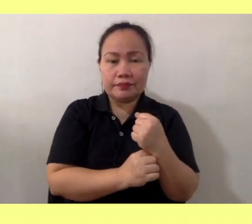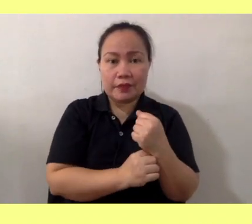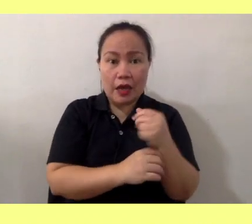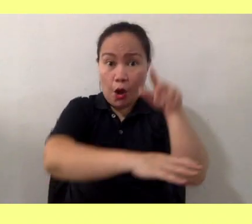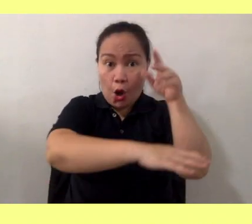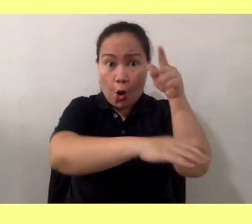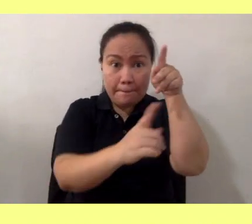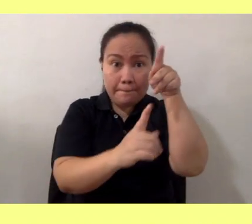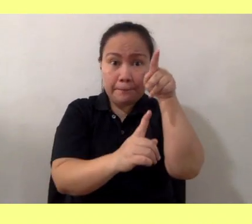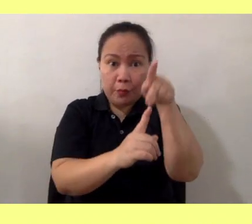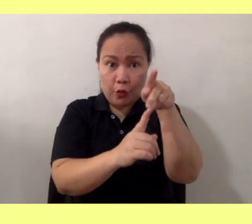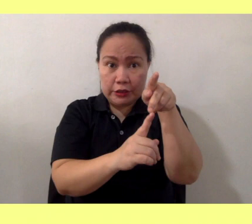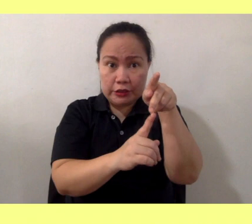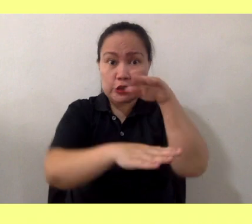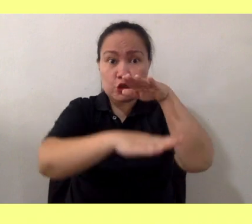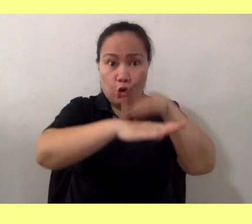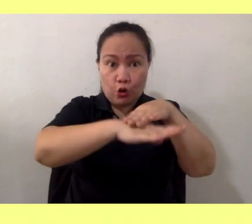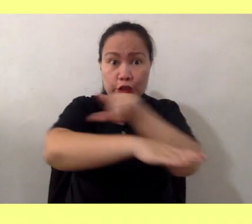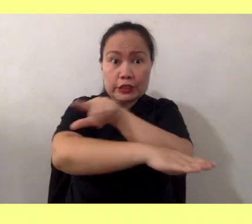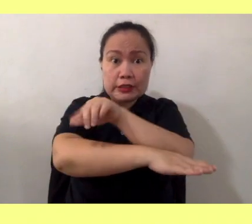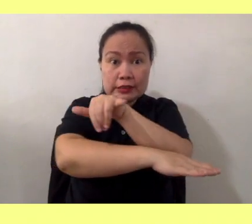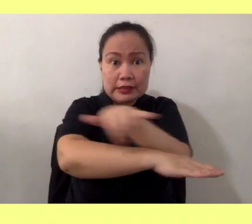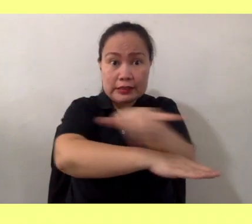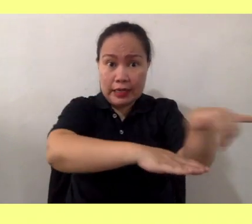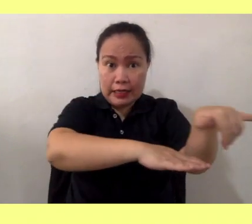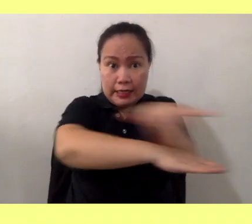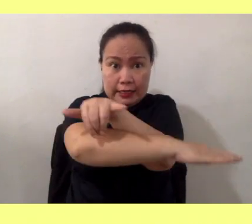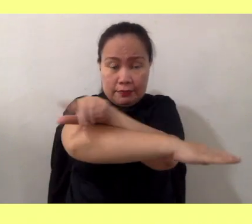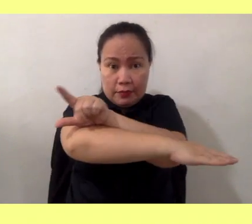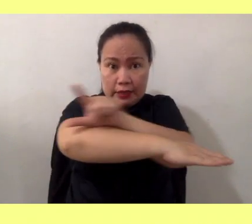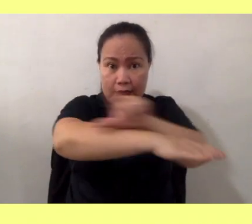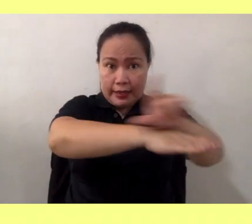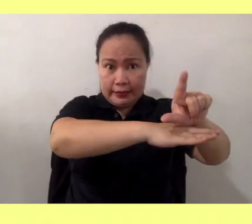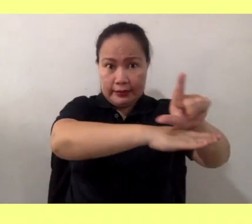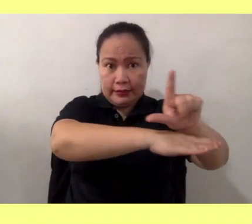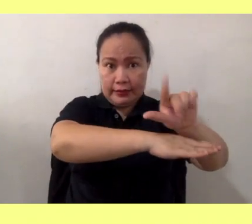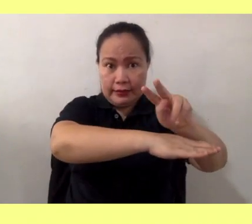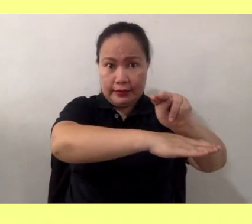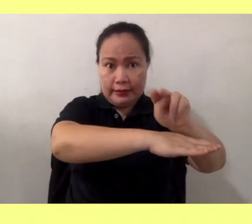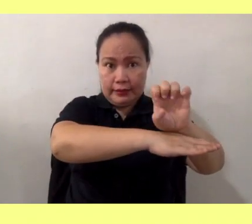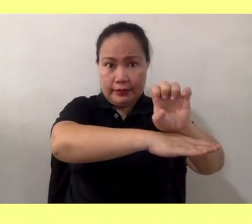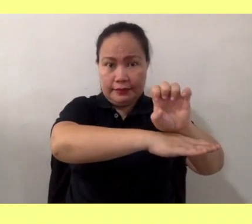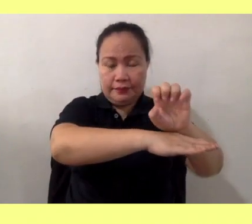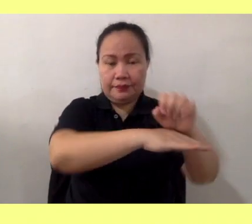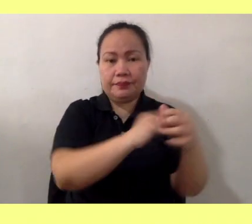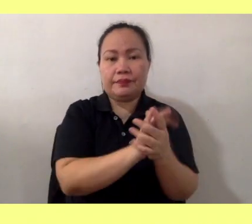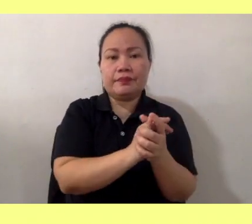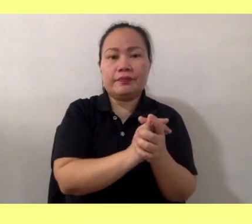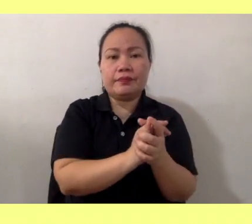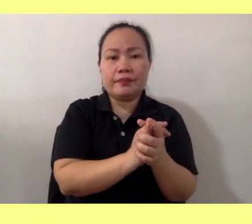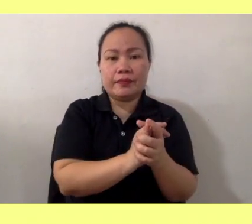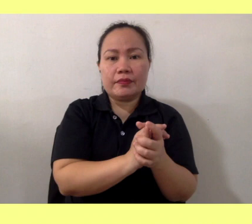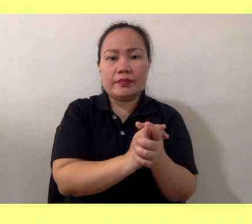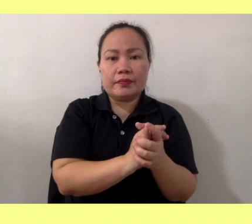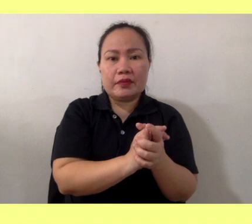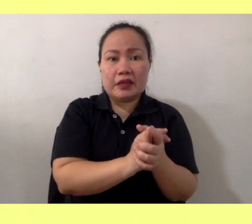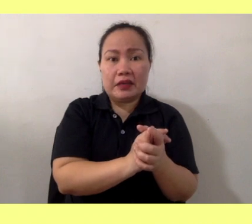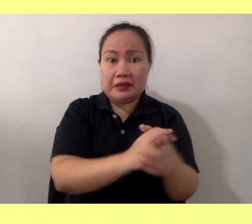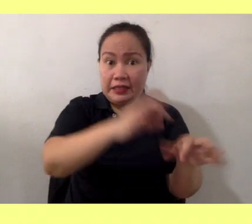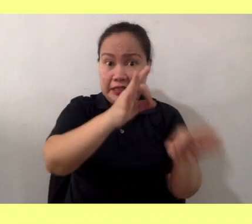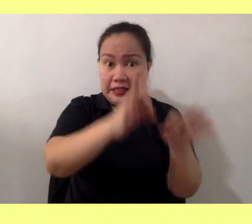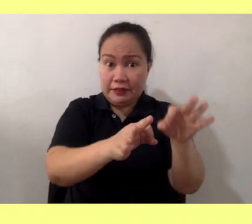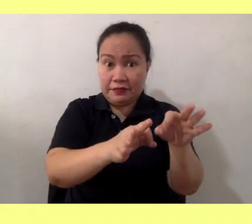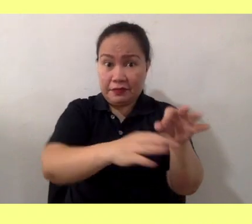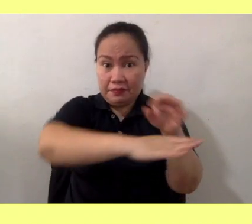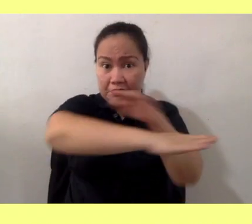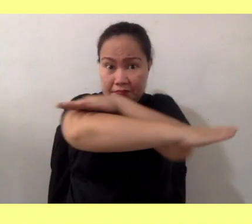na makikita natin na naglalay sila sa isang line. Same line dapat. Halimbawa, meron kang isang line dyan,